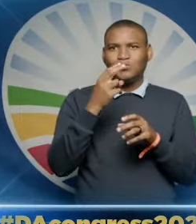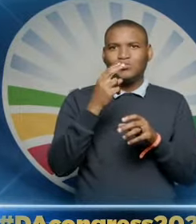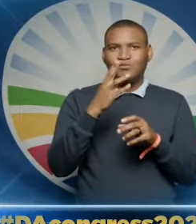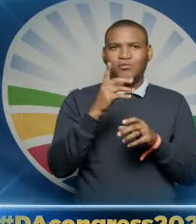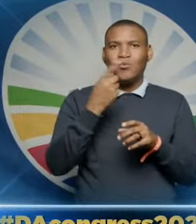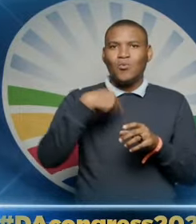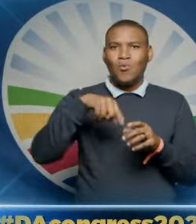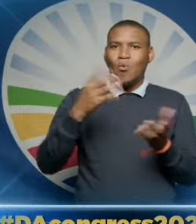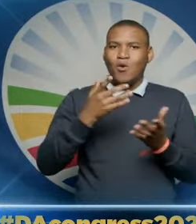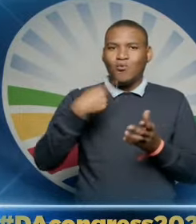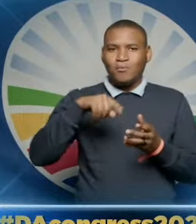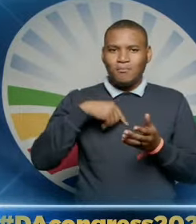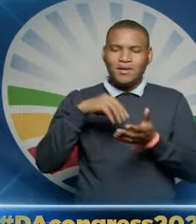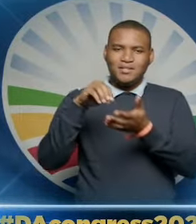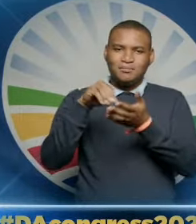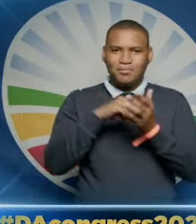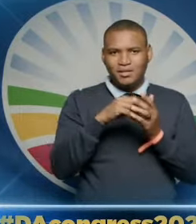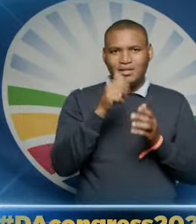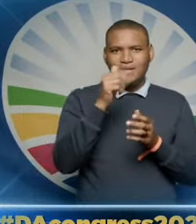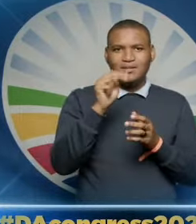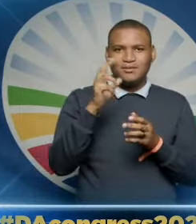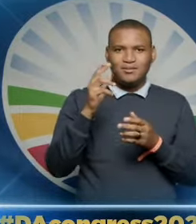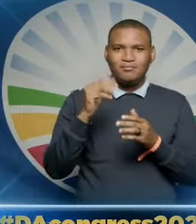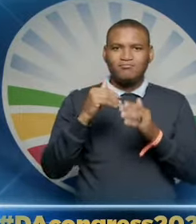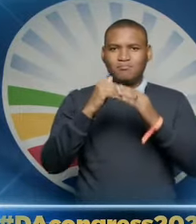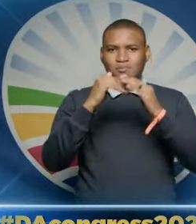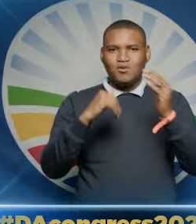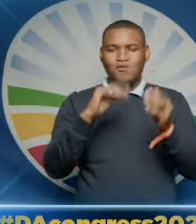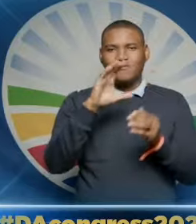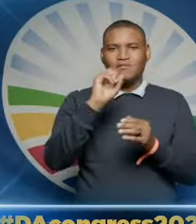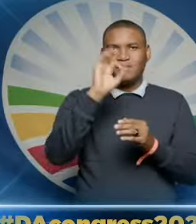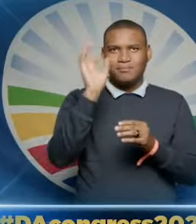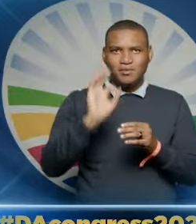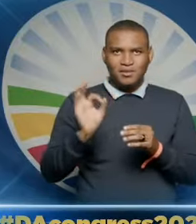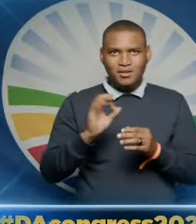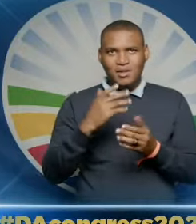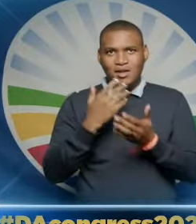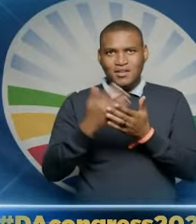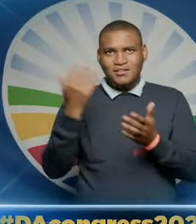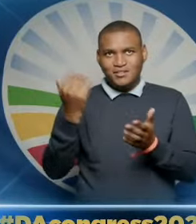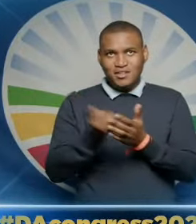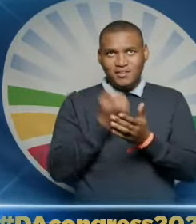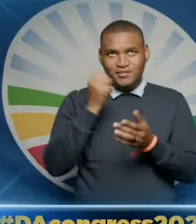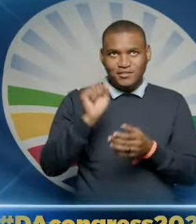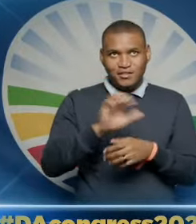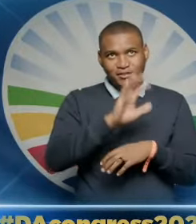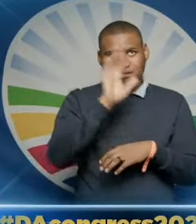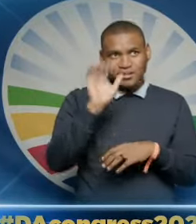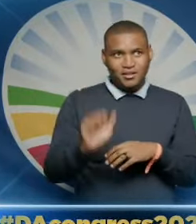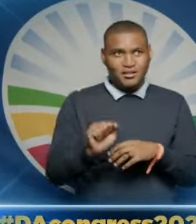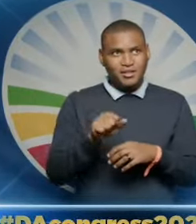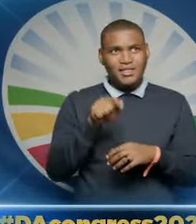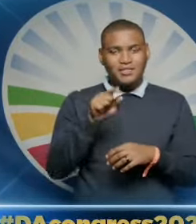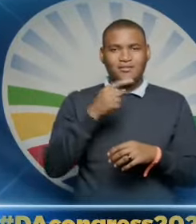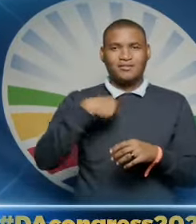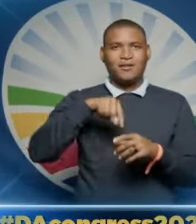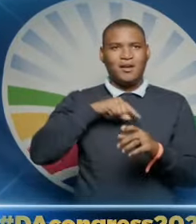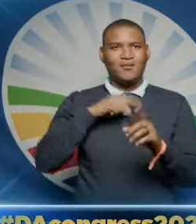the ANC below 50% and rescue South Africa. This is our